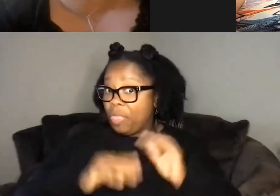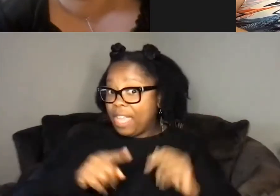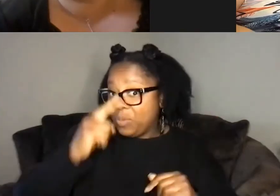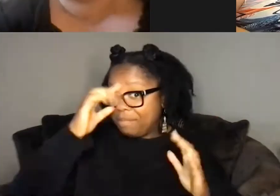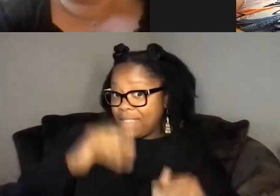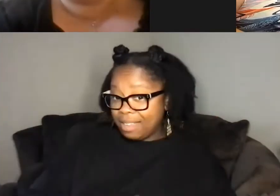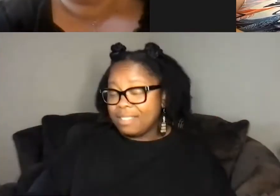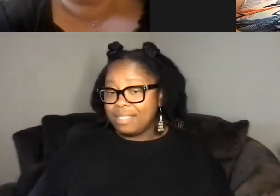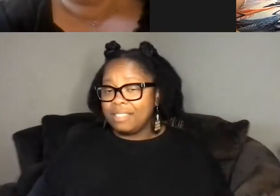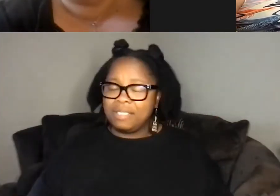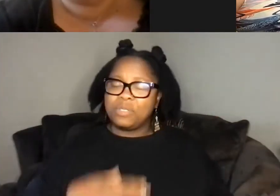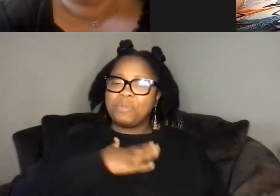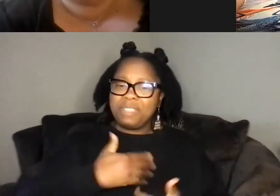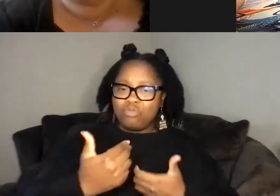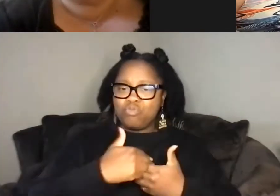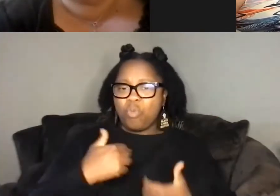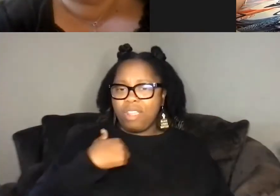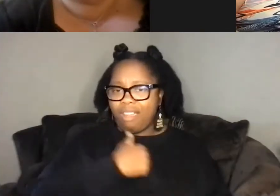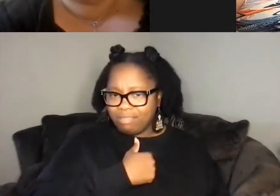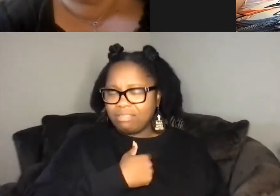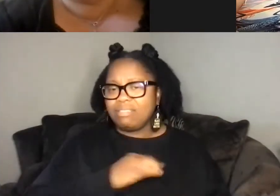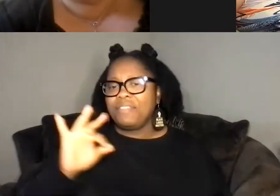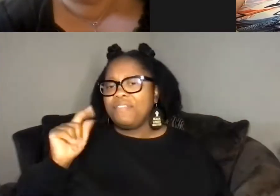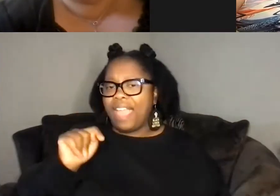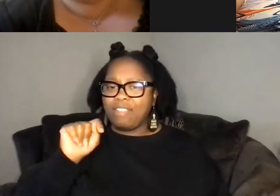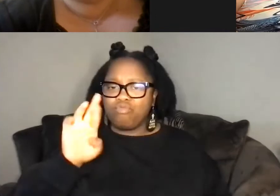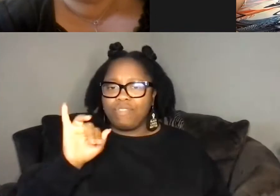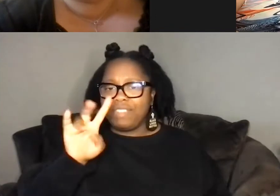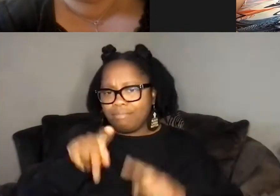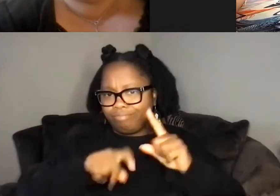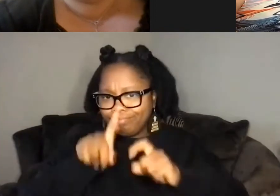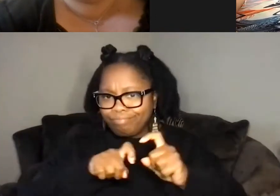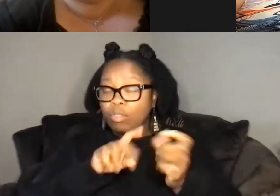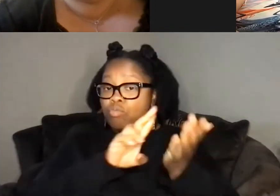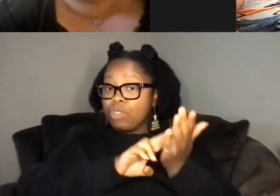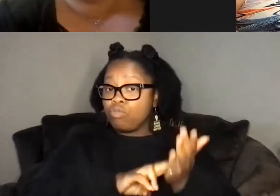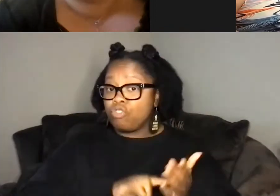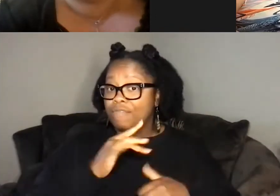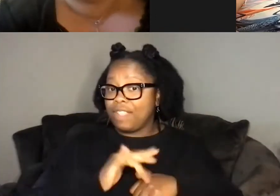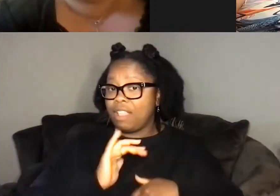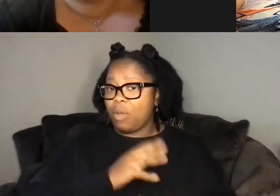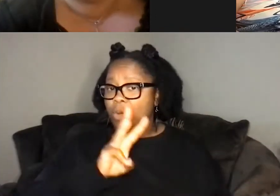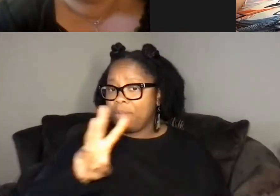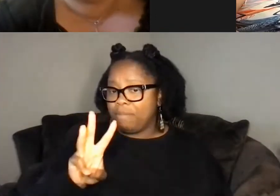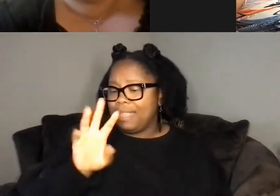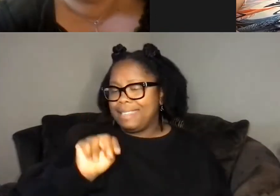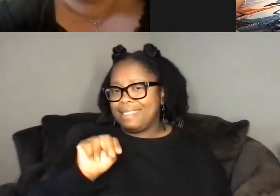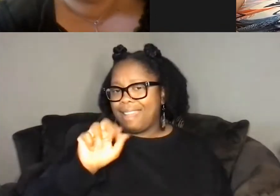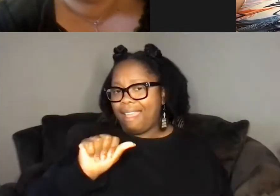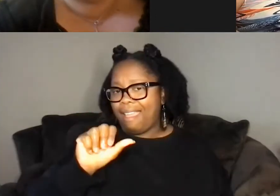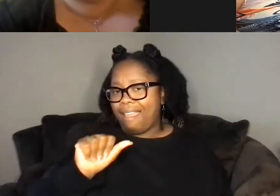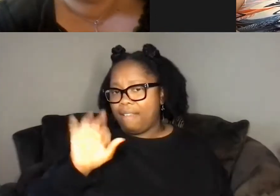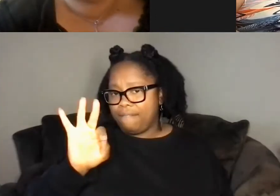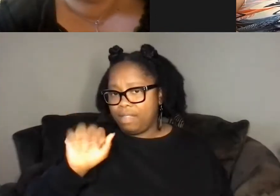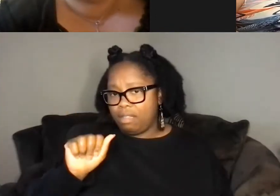have. So please join us for the Fat Trivia Challenge. That registration is available on our website at naafa.org.